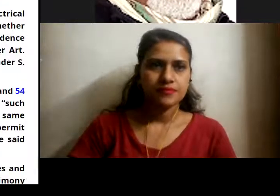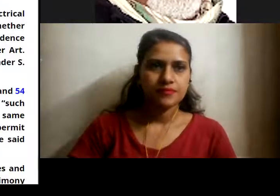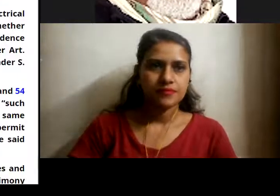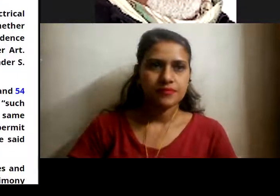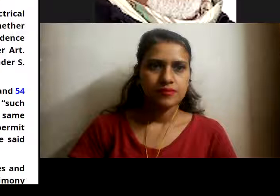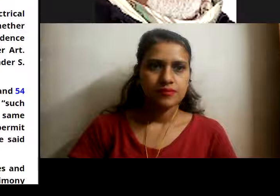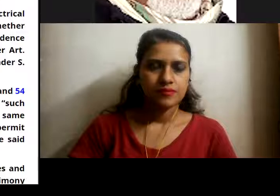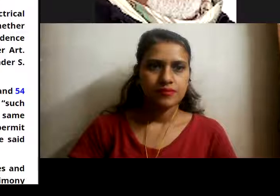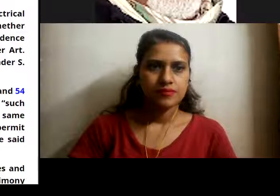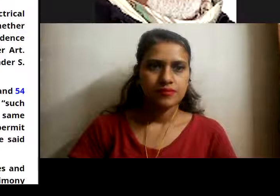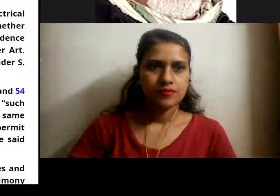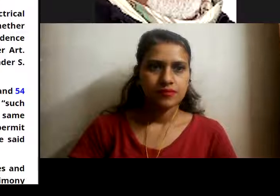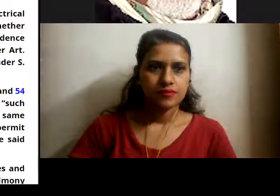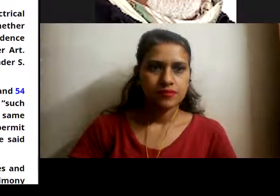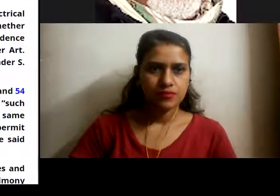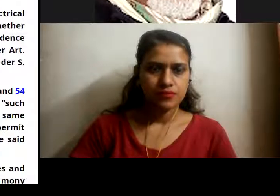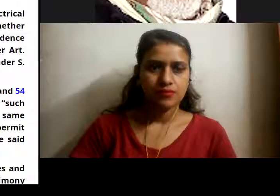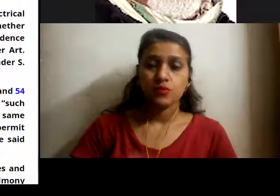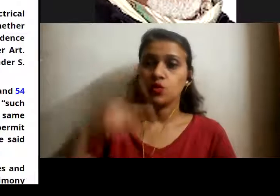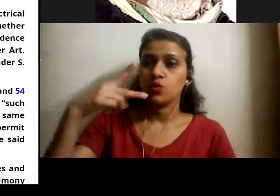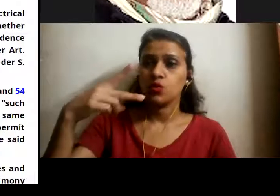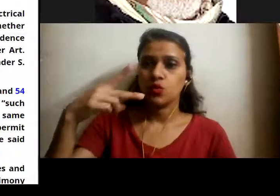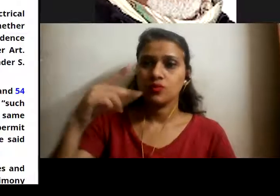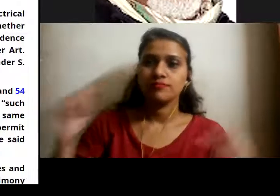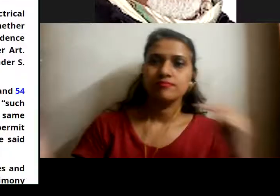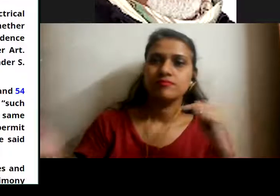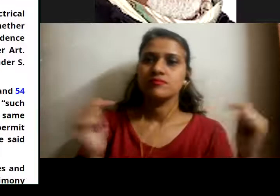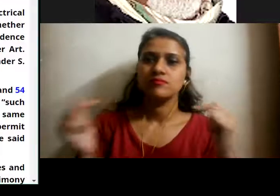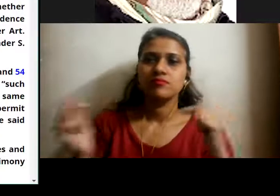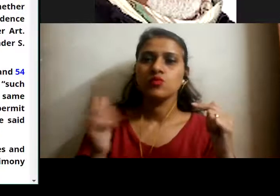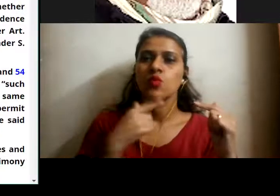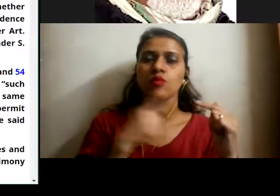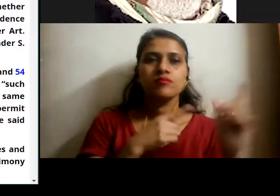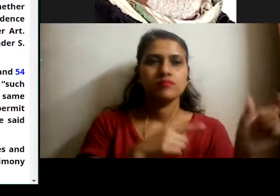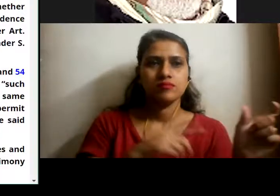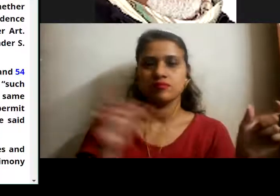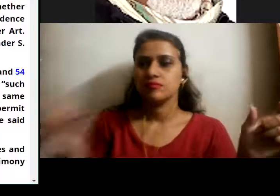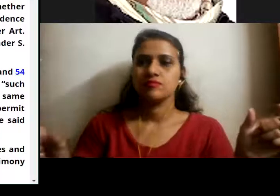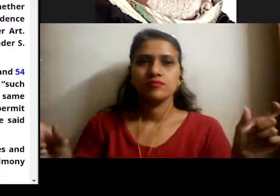State of Karnataka, the respondent, they are the parties to the case. One